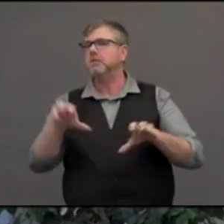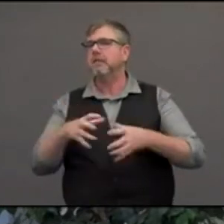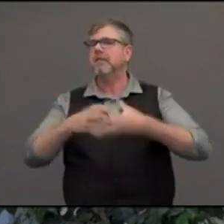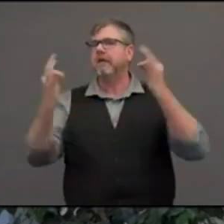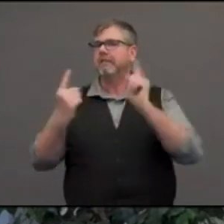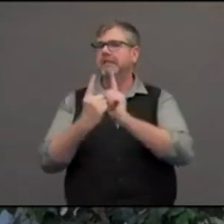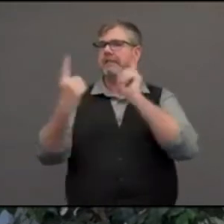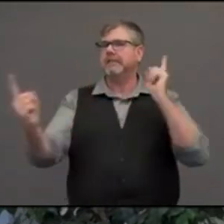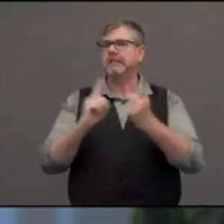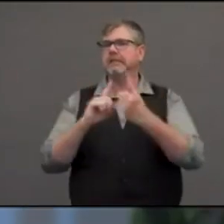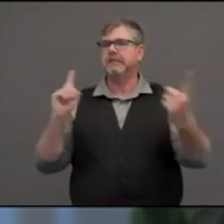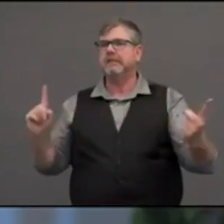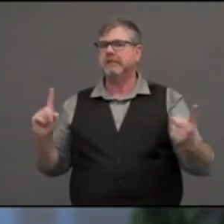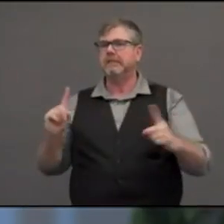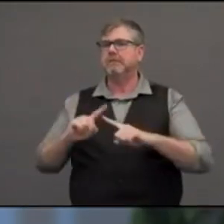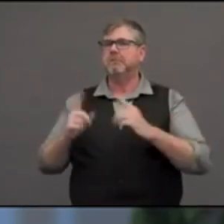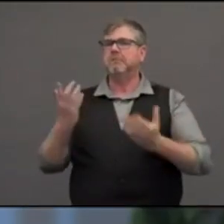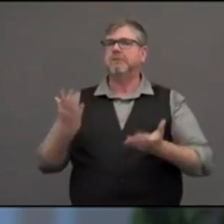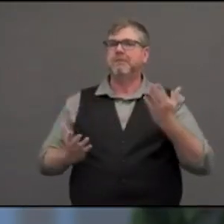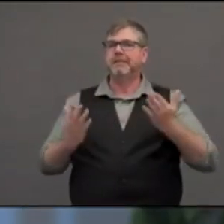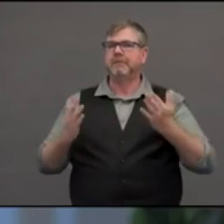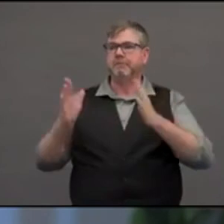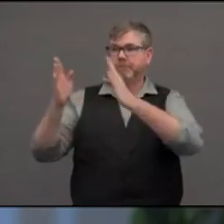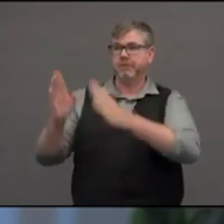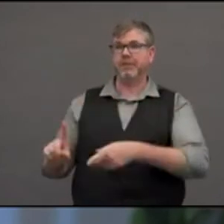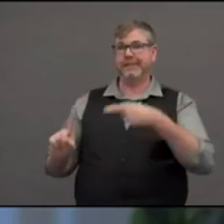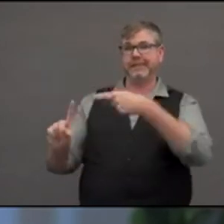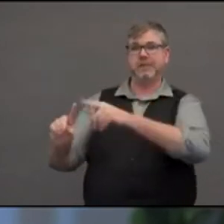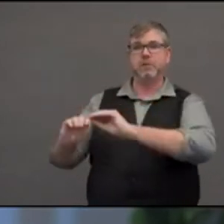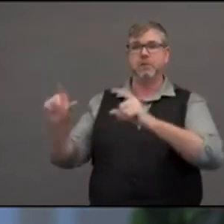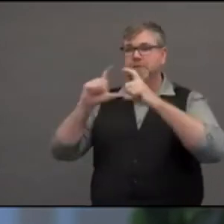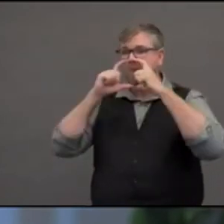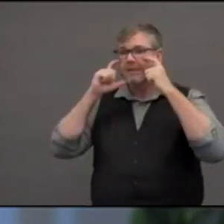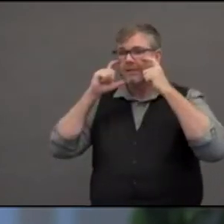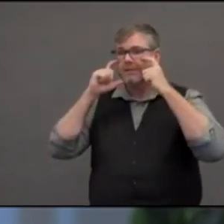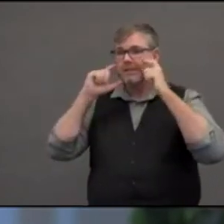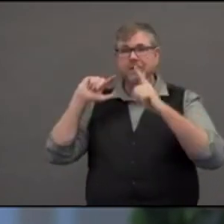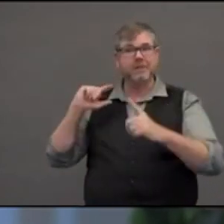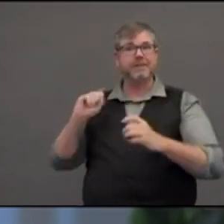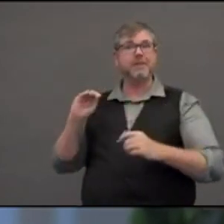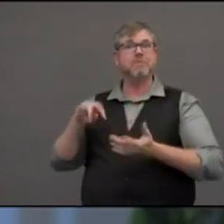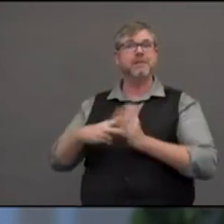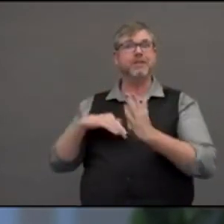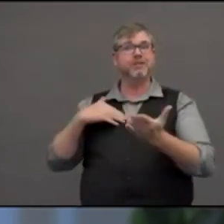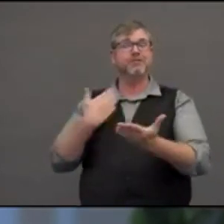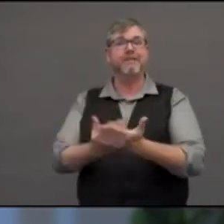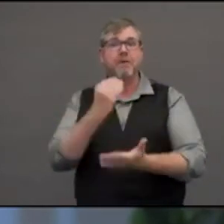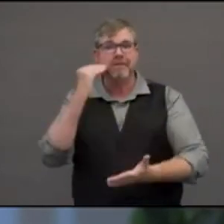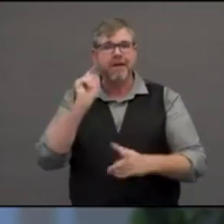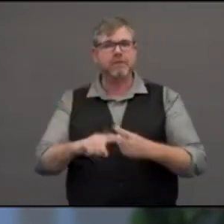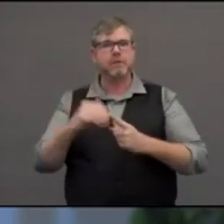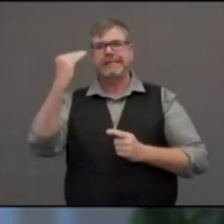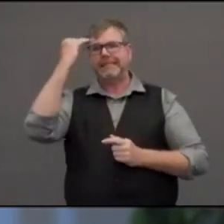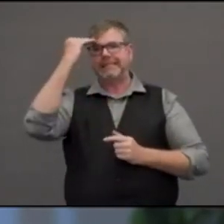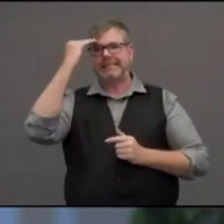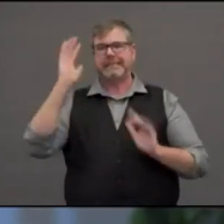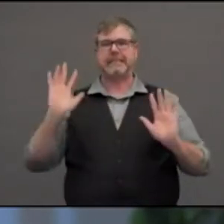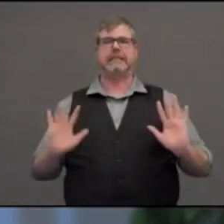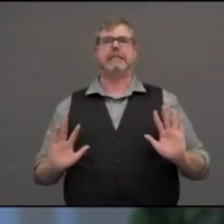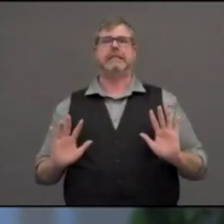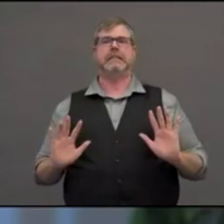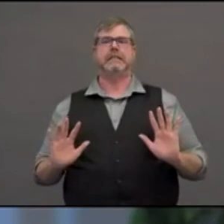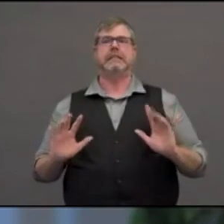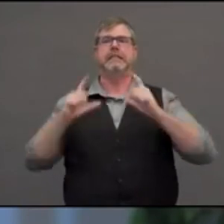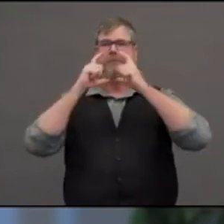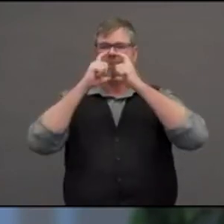mask, so we put ourselves at risk. And I think coming home, we have to be aware of that. So again, keeping the mask on